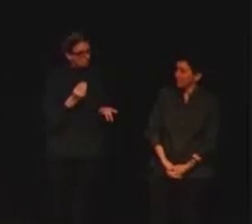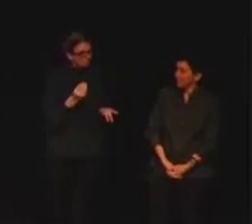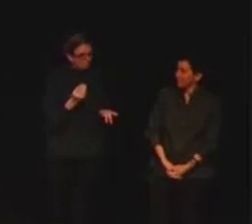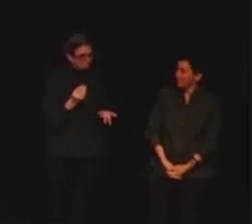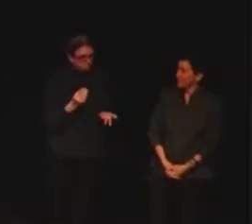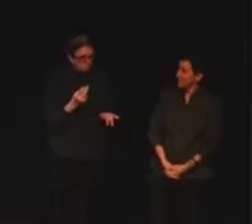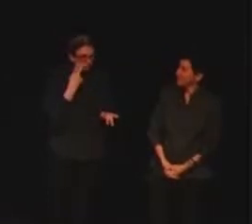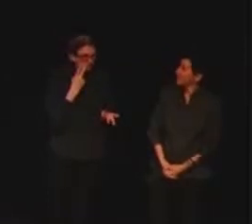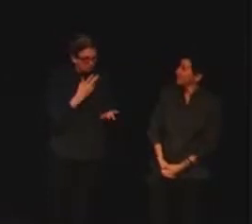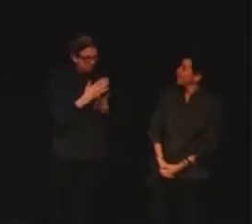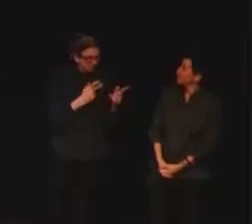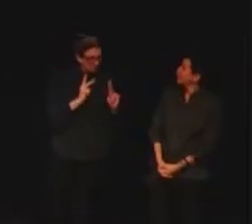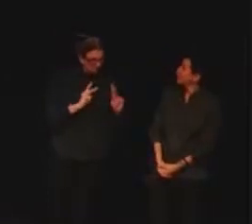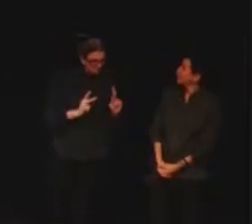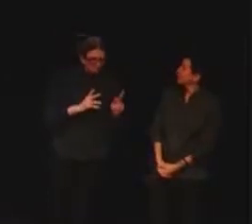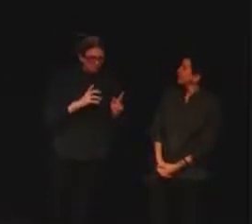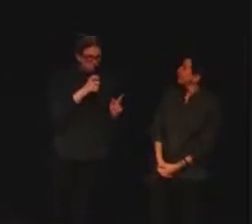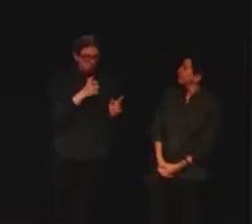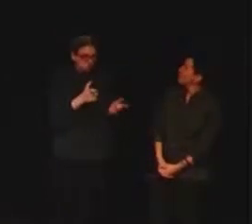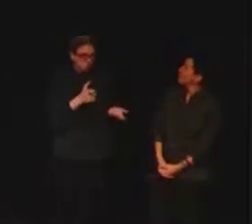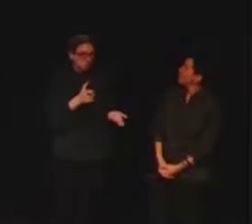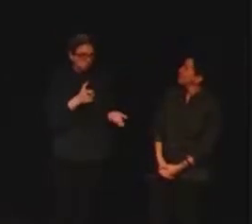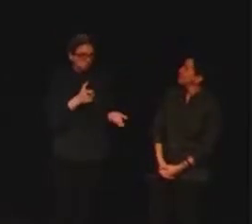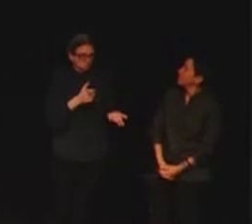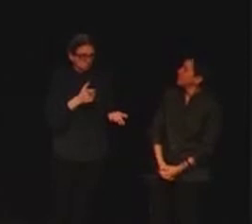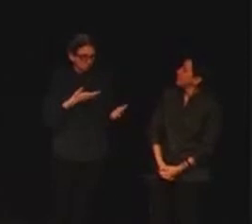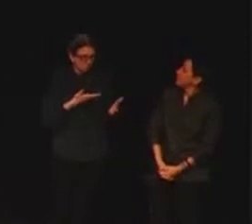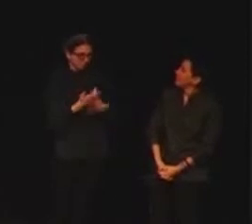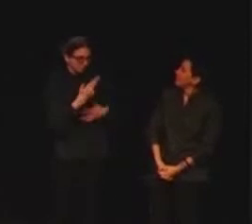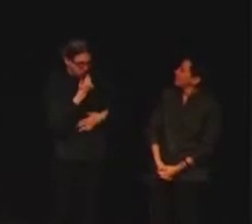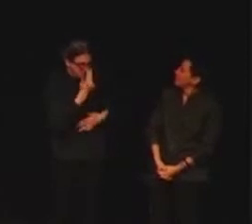So let's see some people and talk to some people who do it through humor.